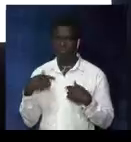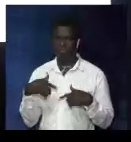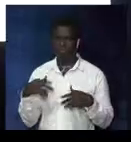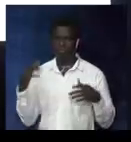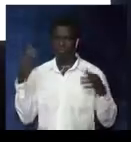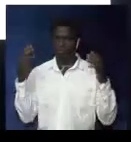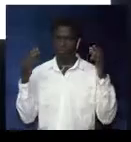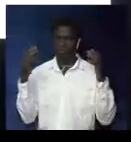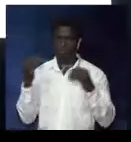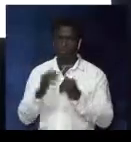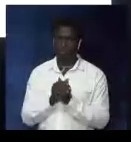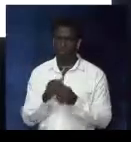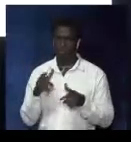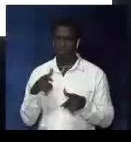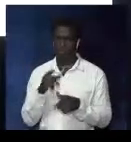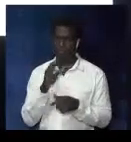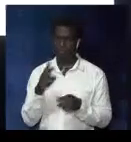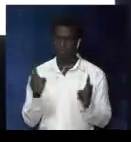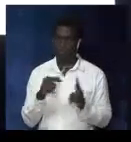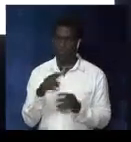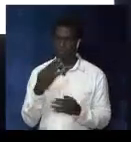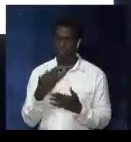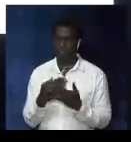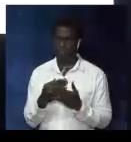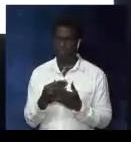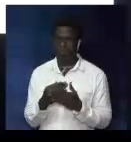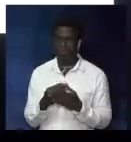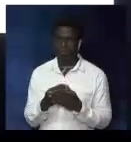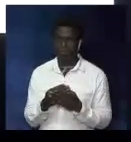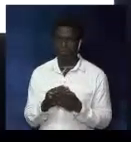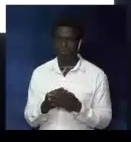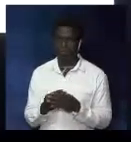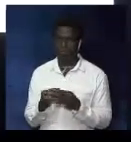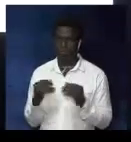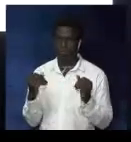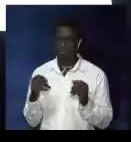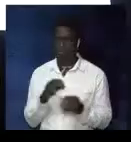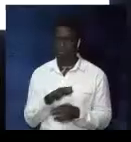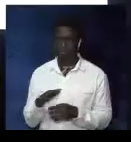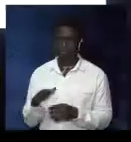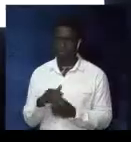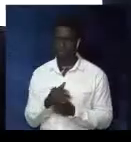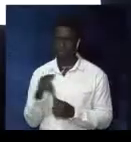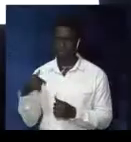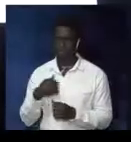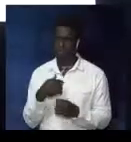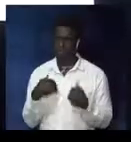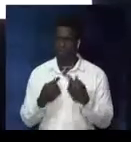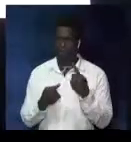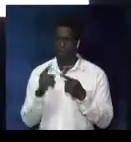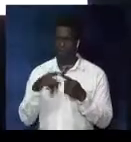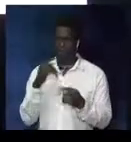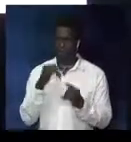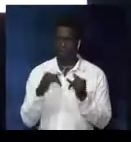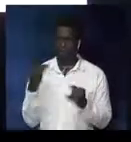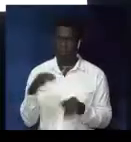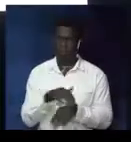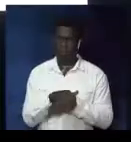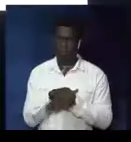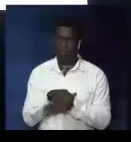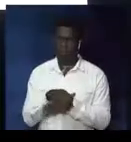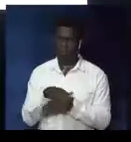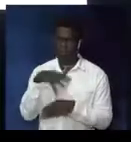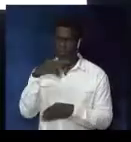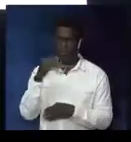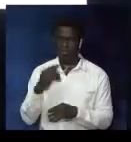chair. Fahrenheit. You are very good. Amazing children. We have come to the end of the English Studies